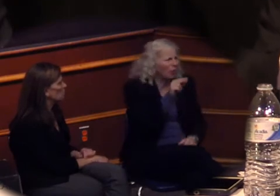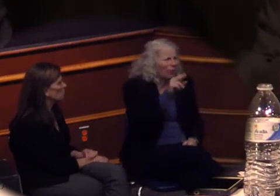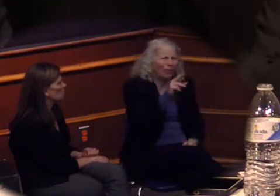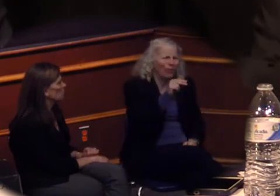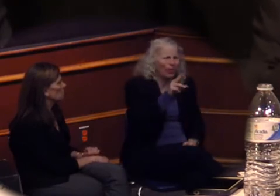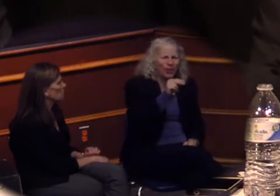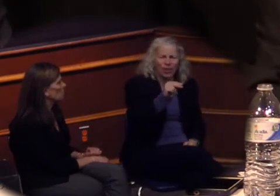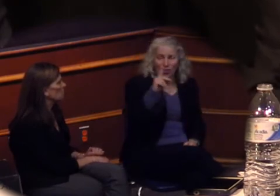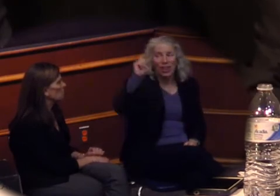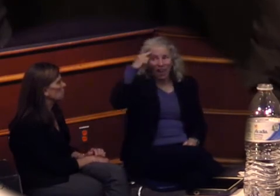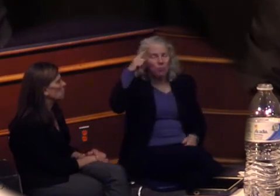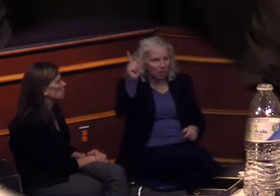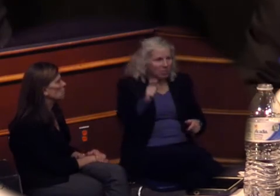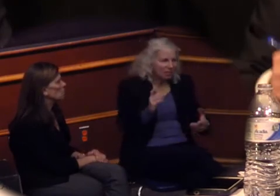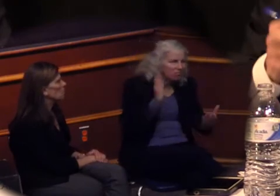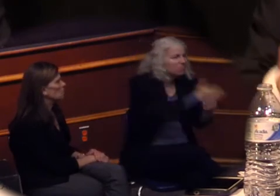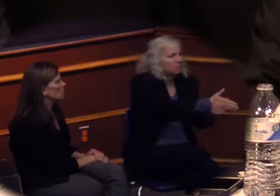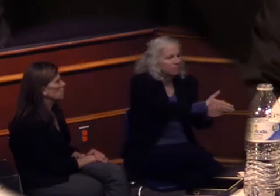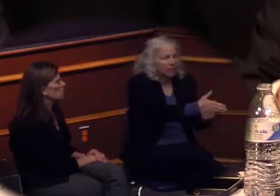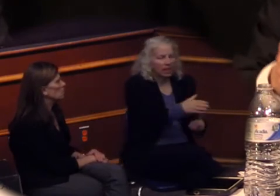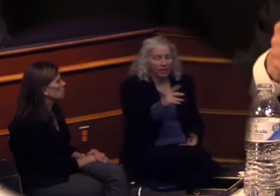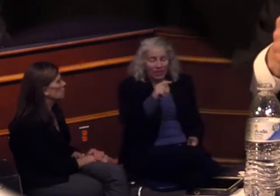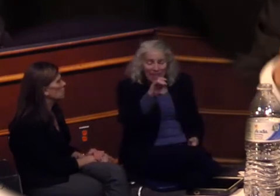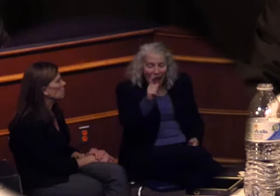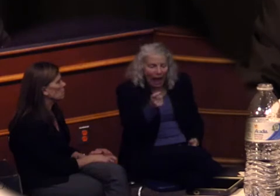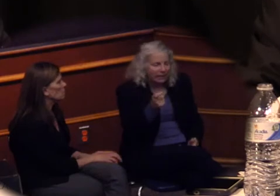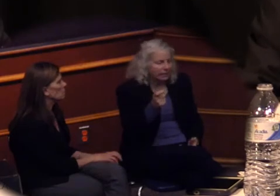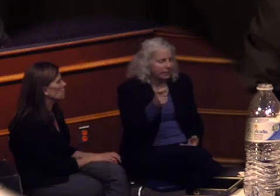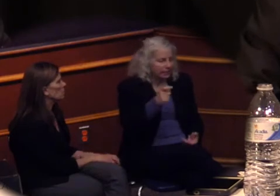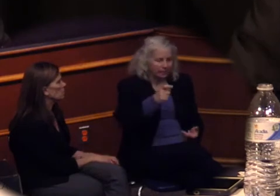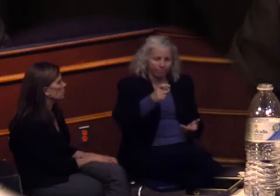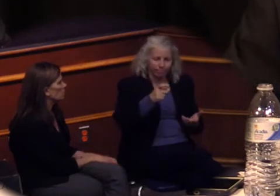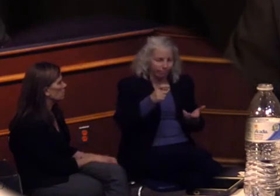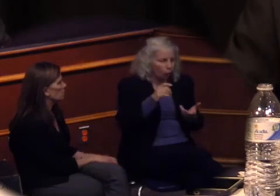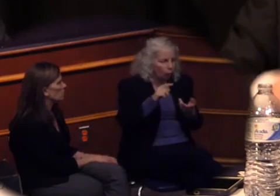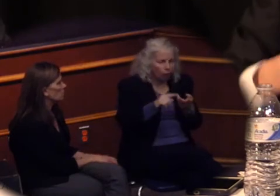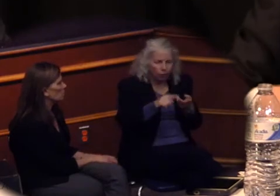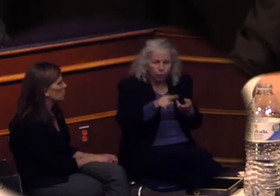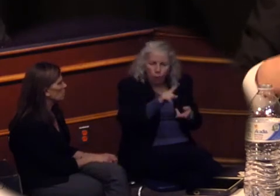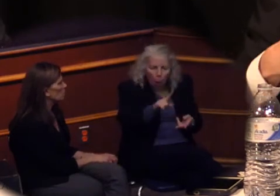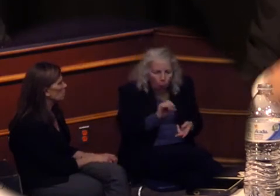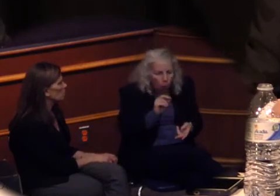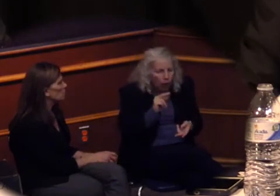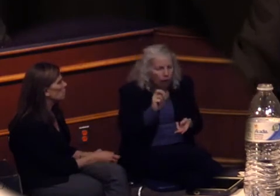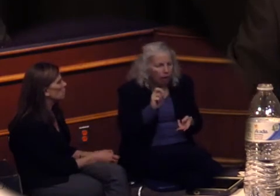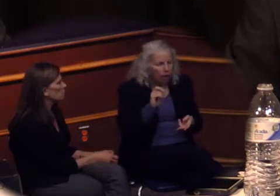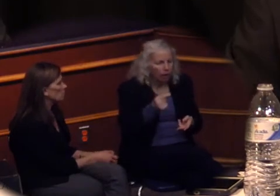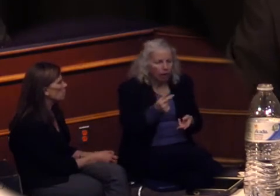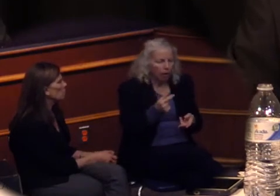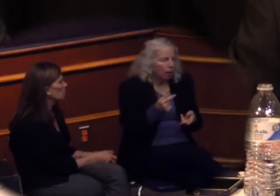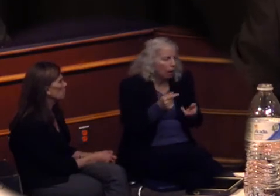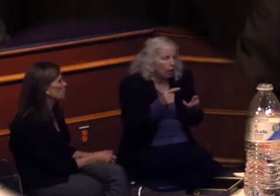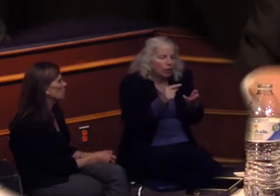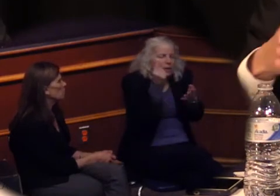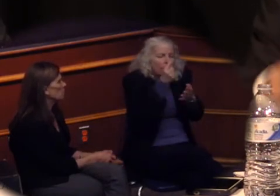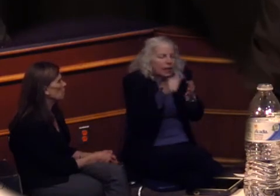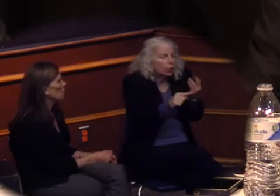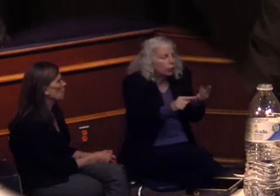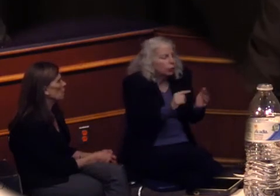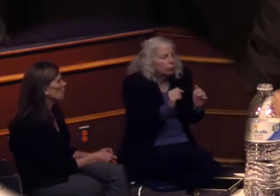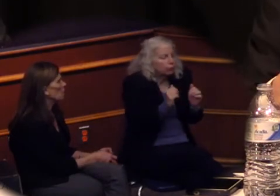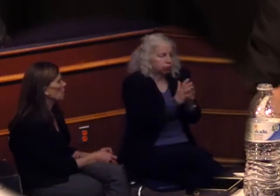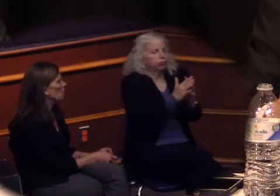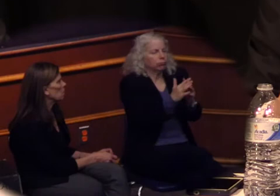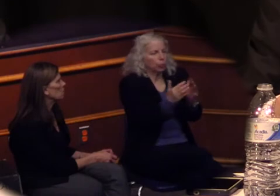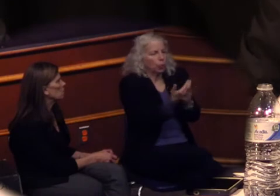whether it is tax incentive steps or regulatory steps or zoning steps that allow for other forms of housing to emerge. So, it's partly